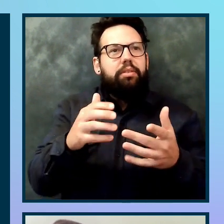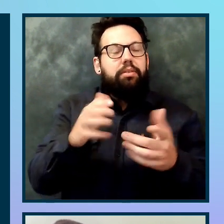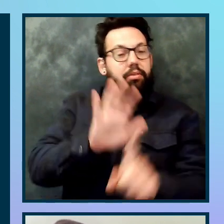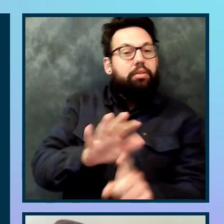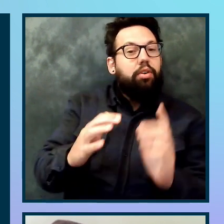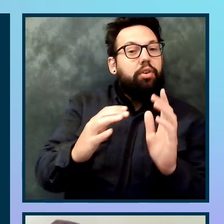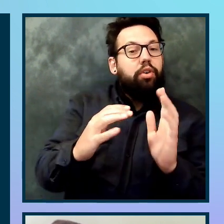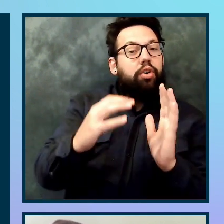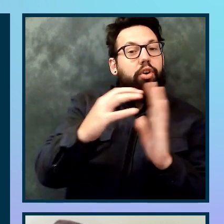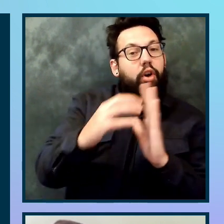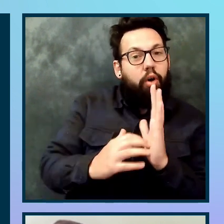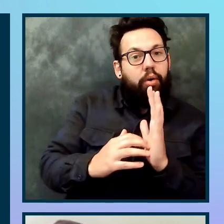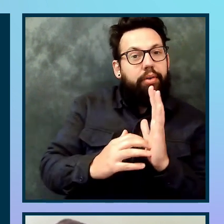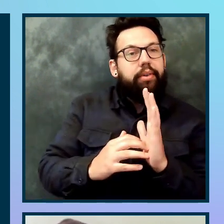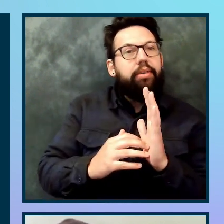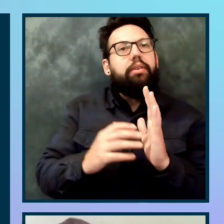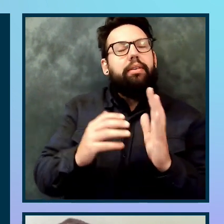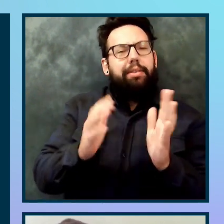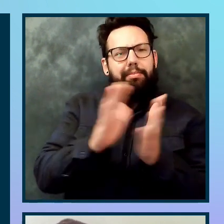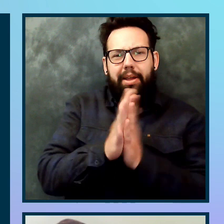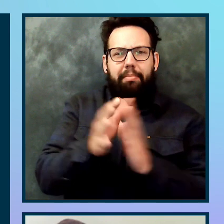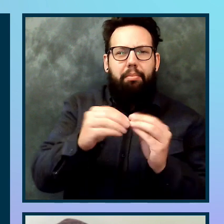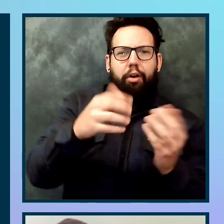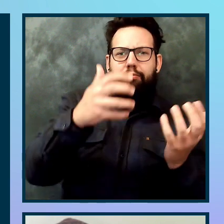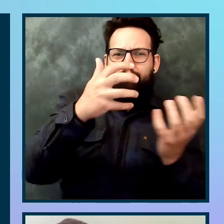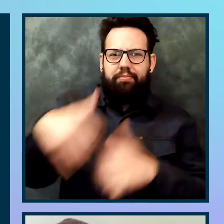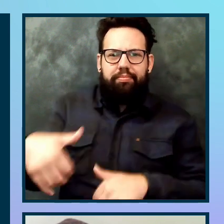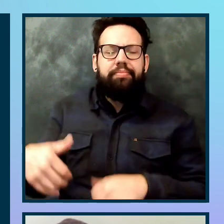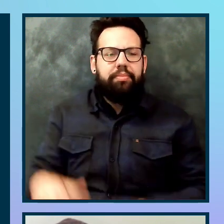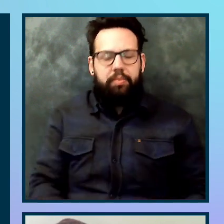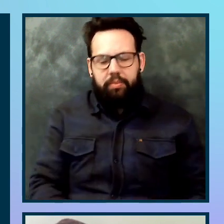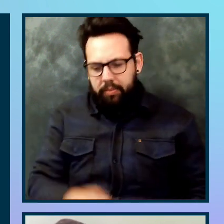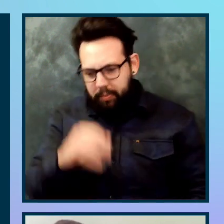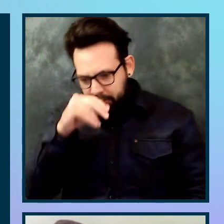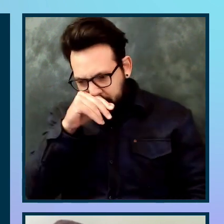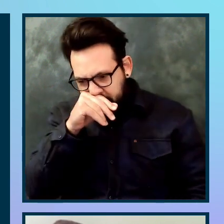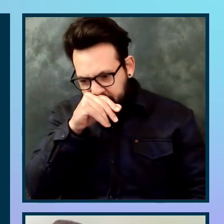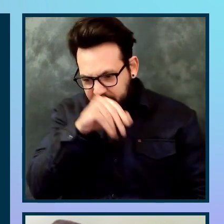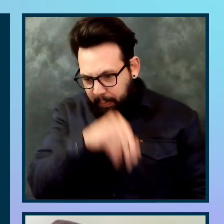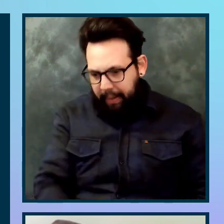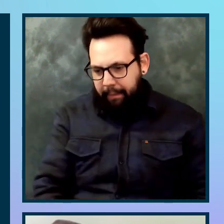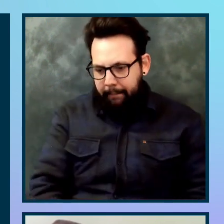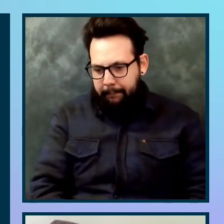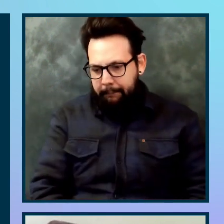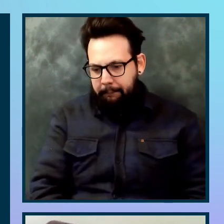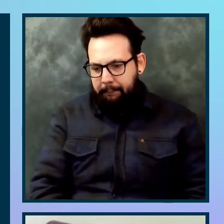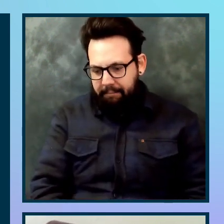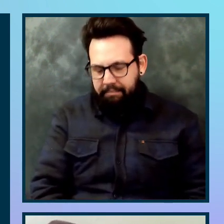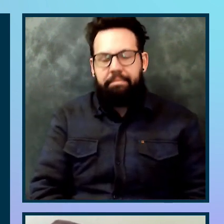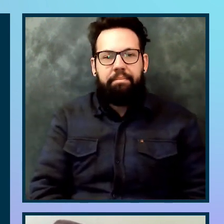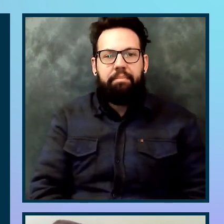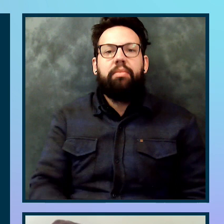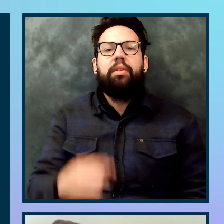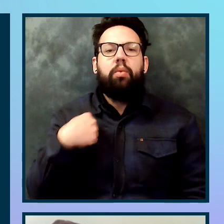our HTML, in this case, handlebars. Anyway, we have our disabled that uses a not helper, which we could